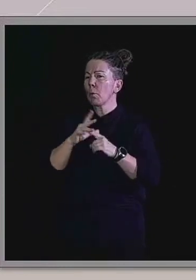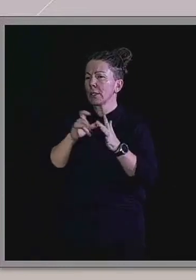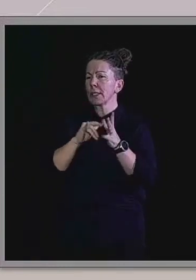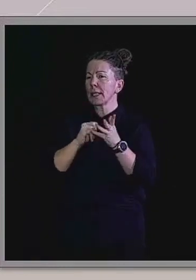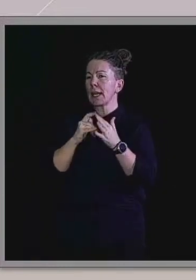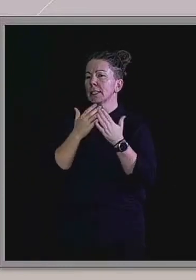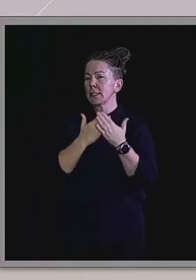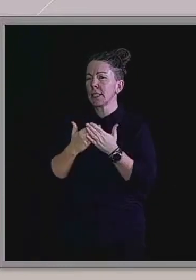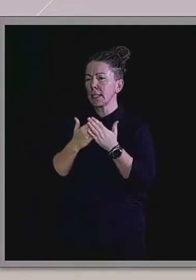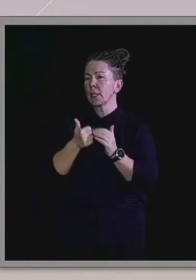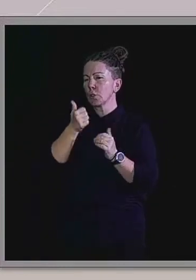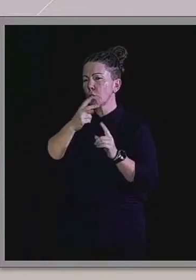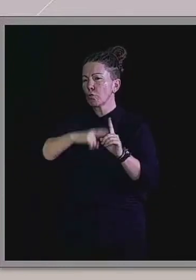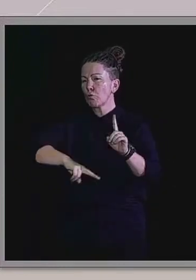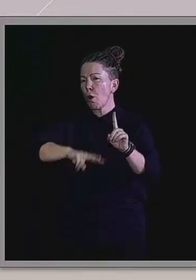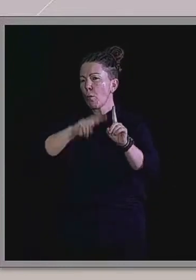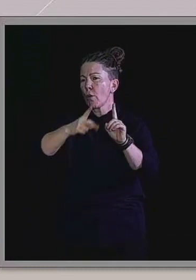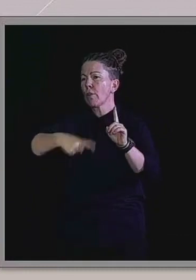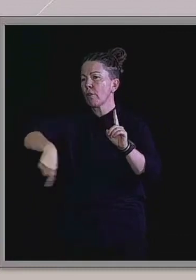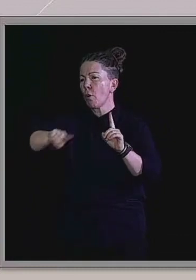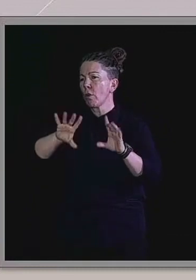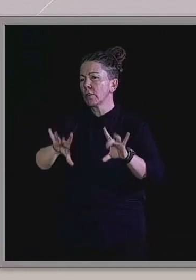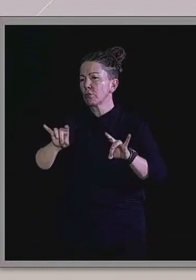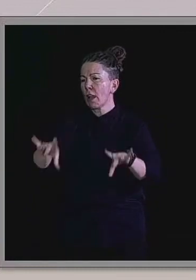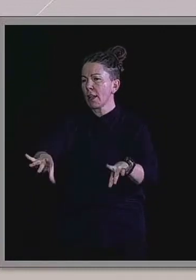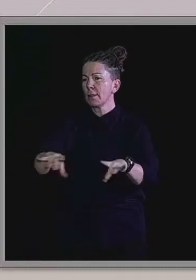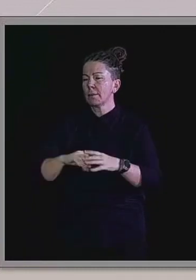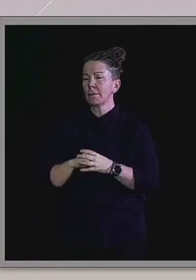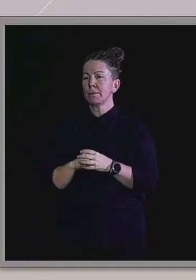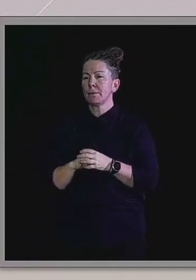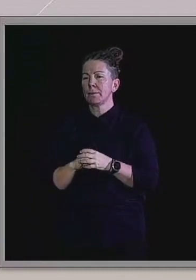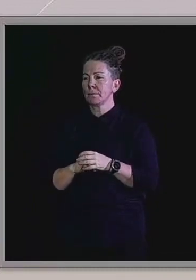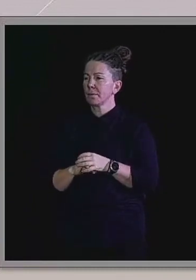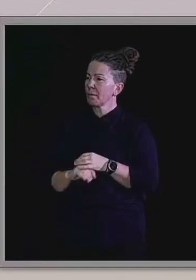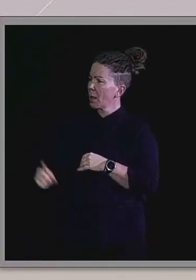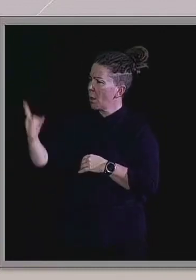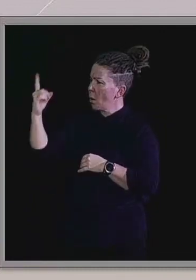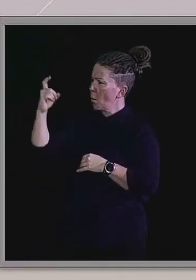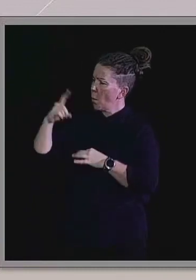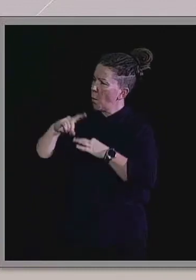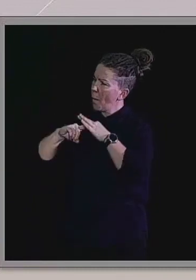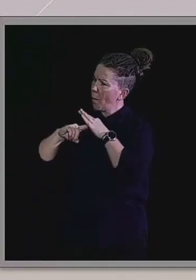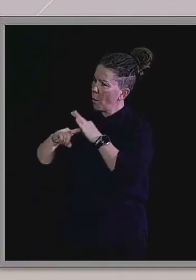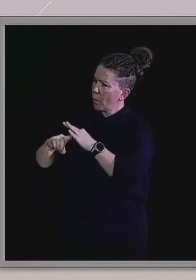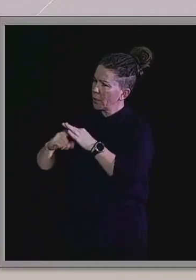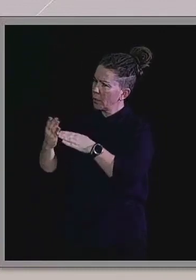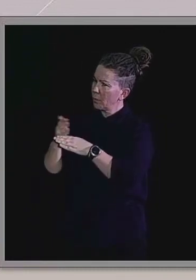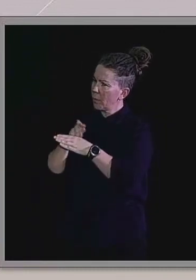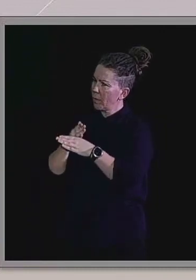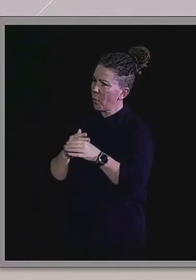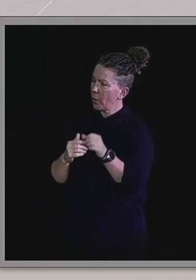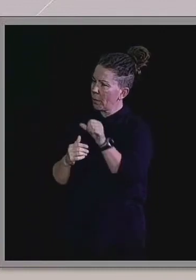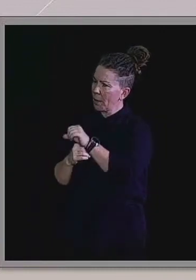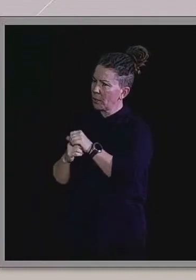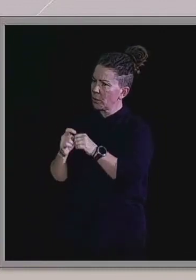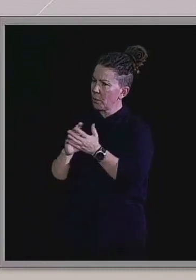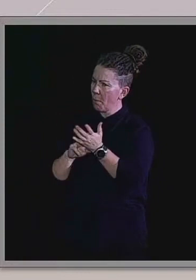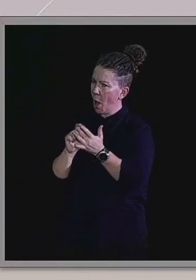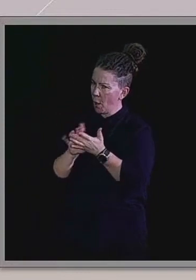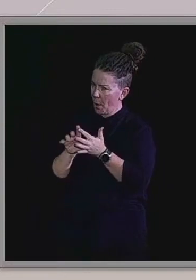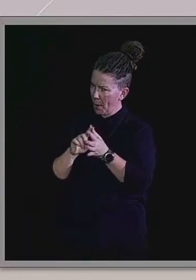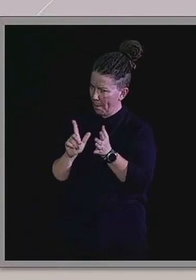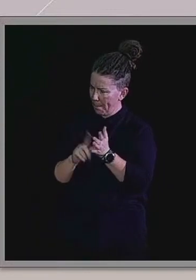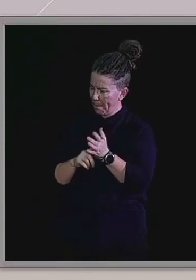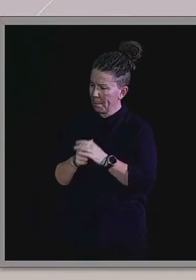a great role model for the whole nation. Yeah, I'll ask you one more question on that, Paul, before we come back to Michael. Is, in that